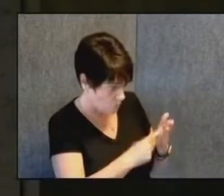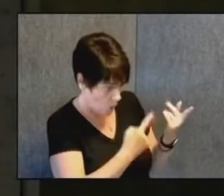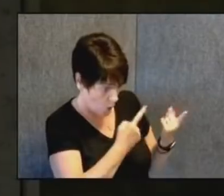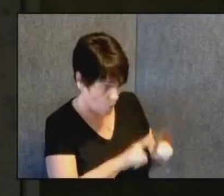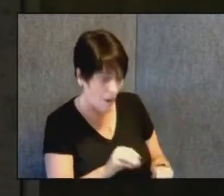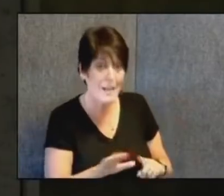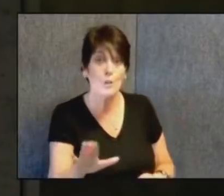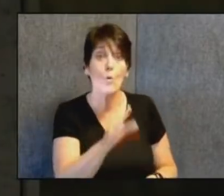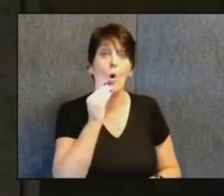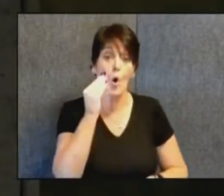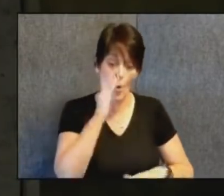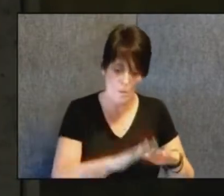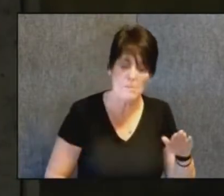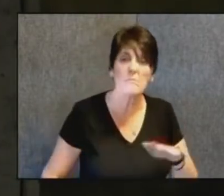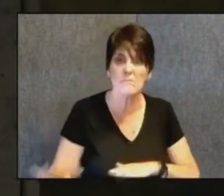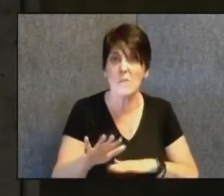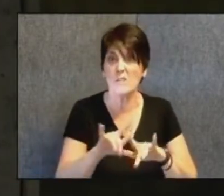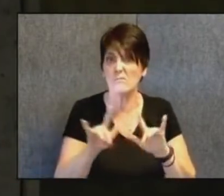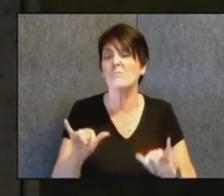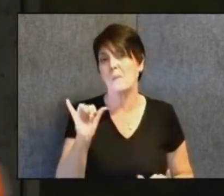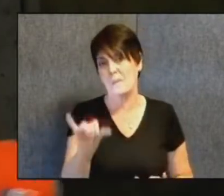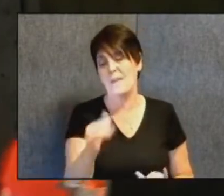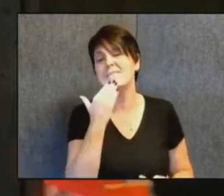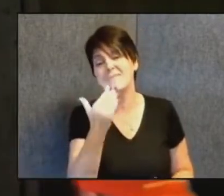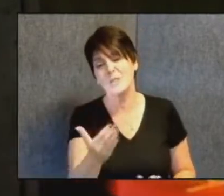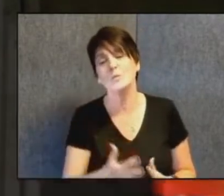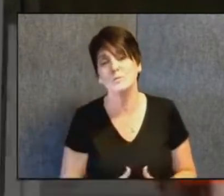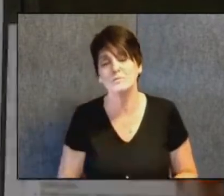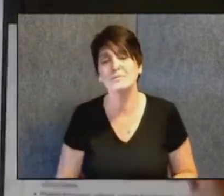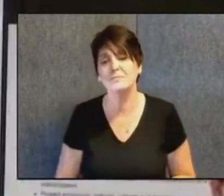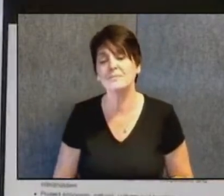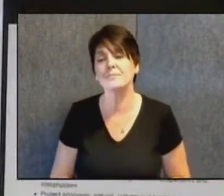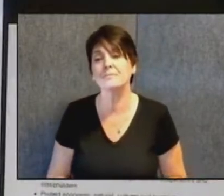their neighborhood and stuff like that. Thank you.